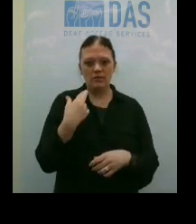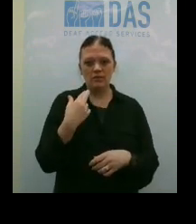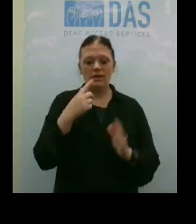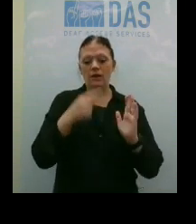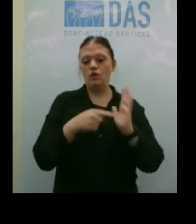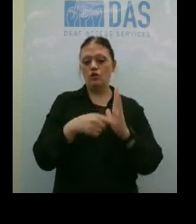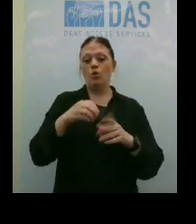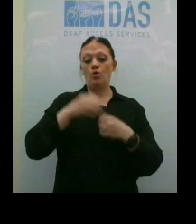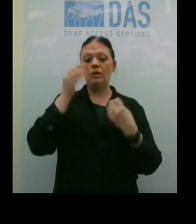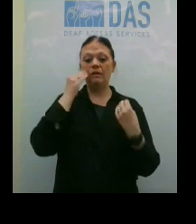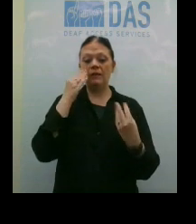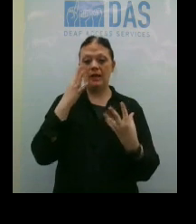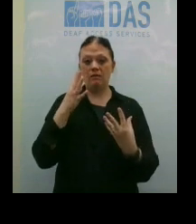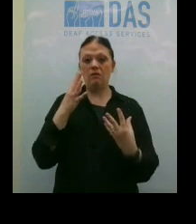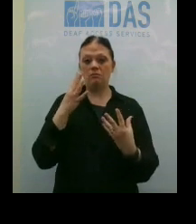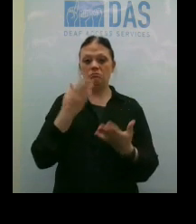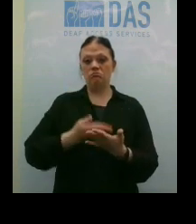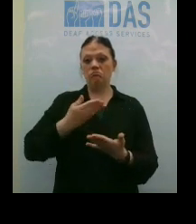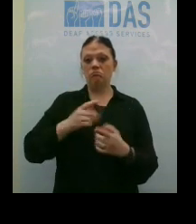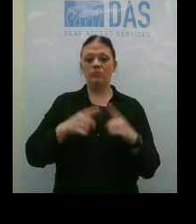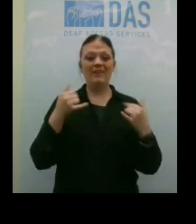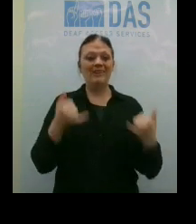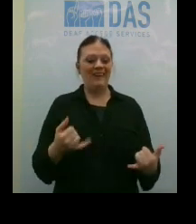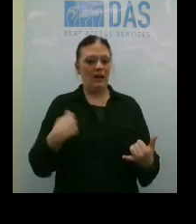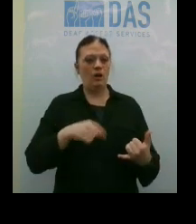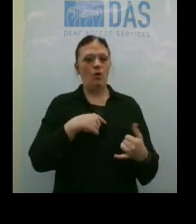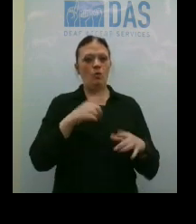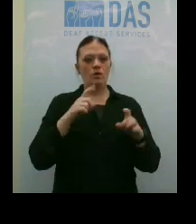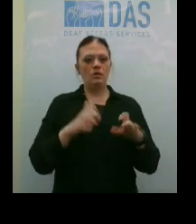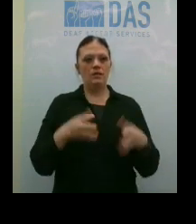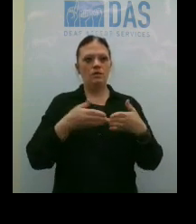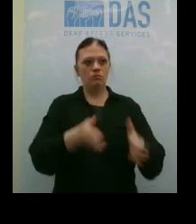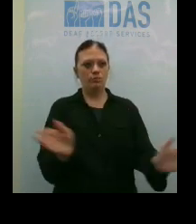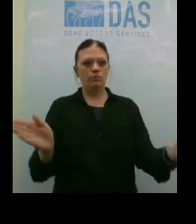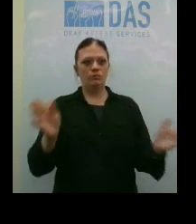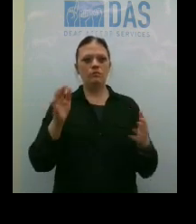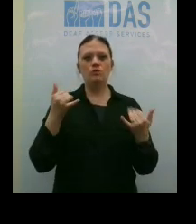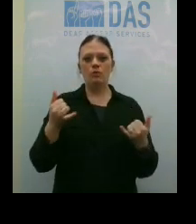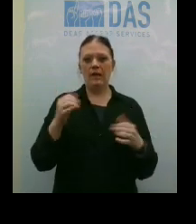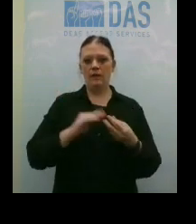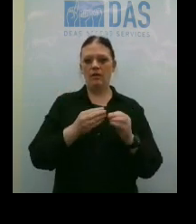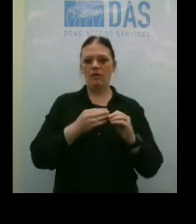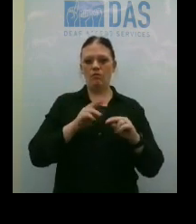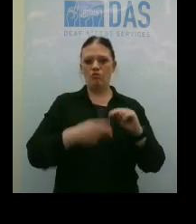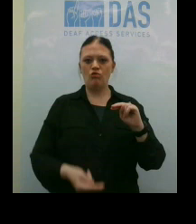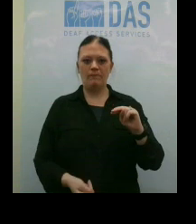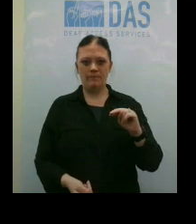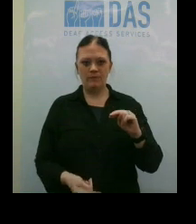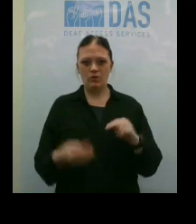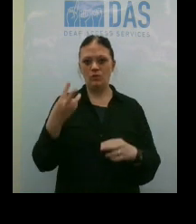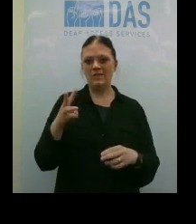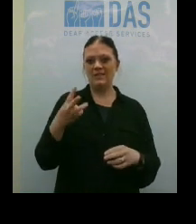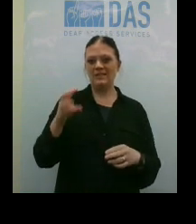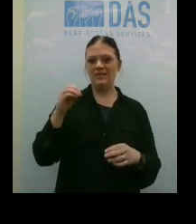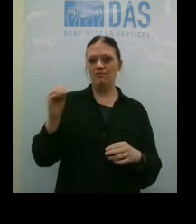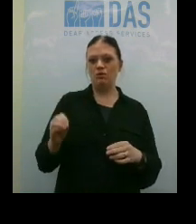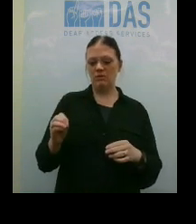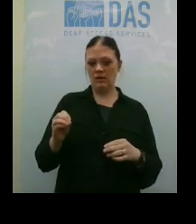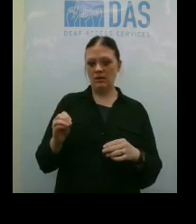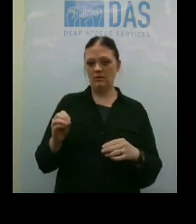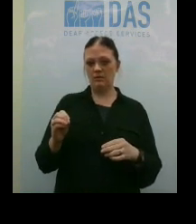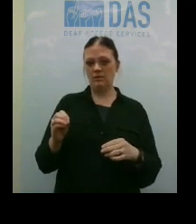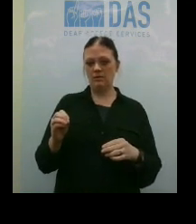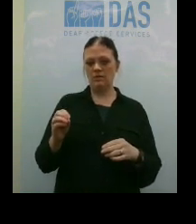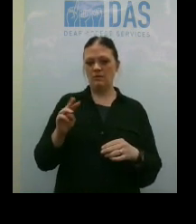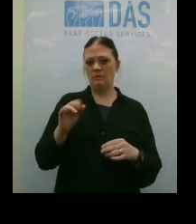in that data. But now that we're testing more people from the general population, that rate has dropped. It was 16% of all tested the week of